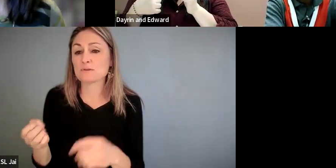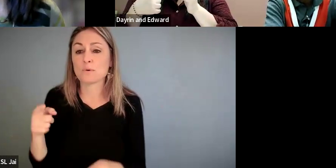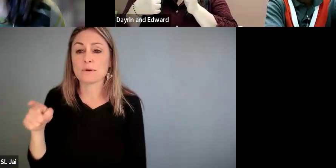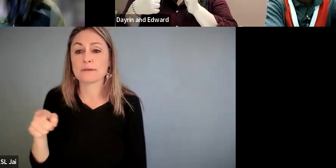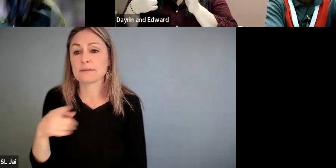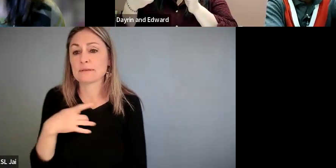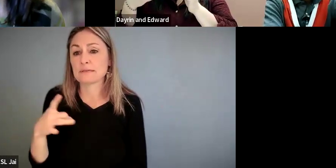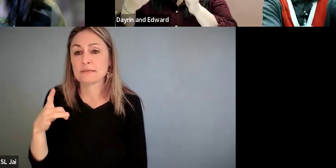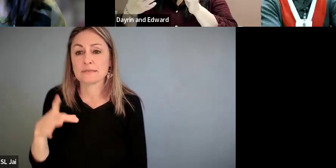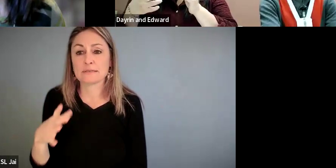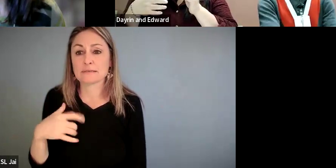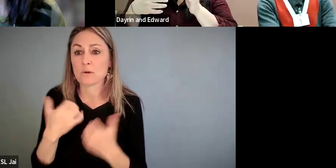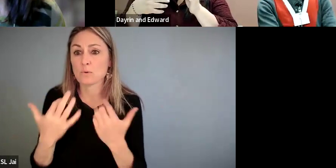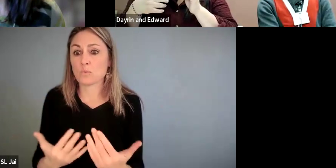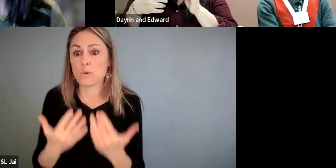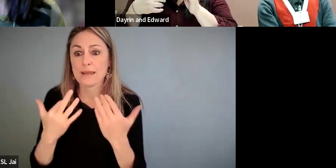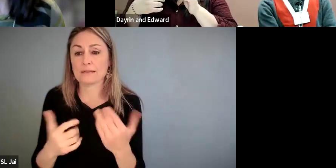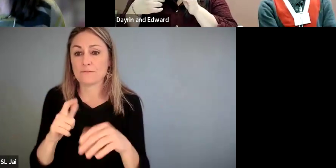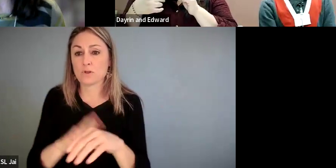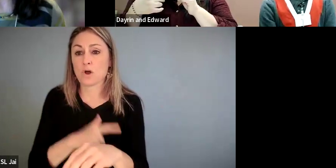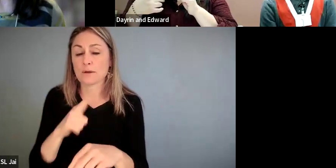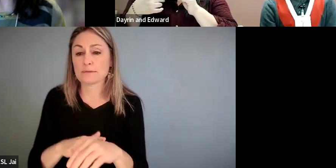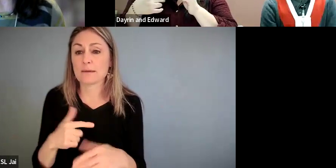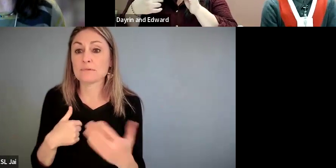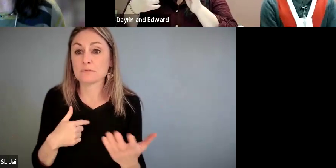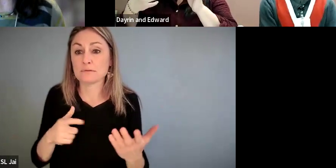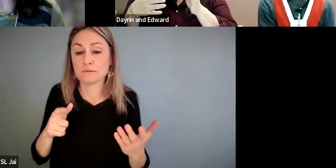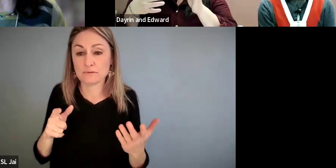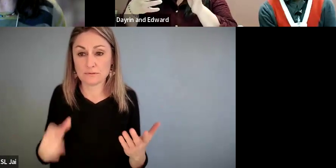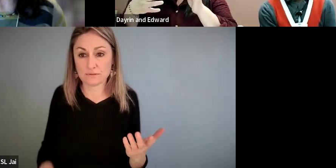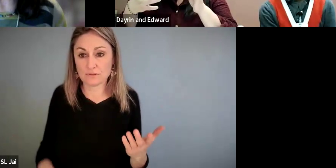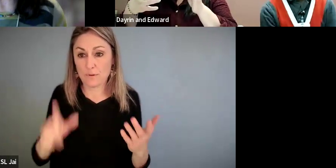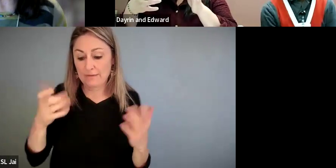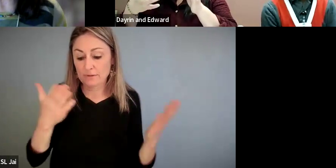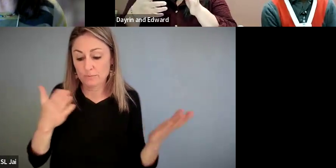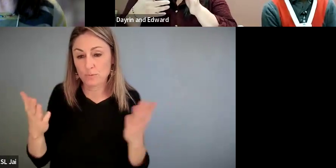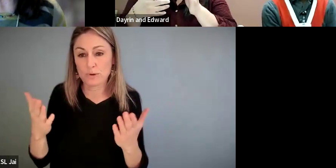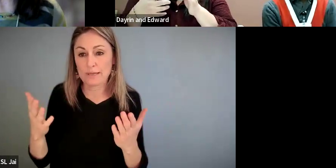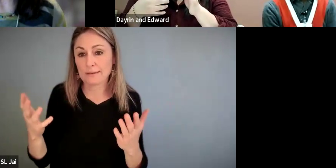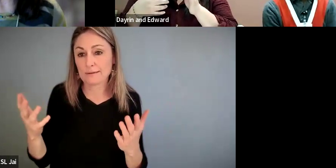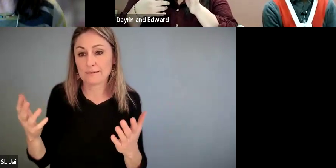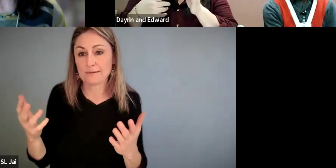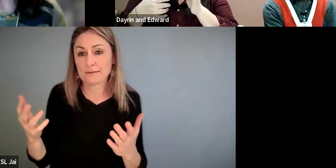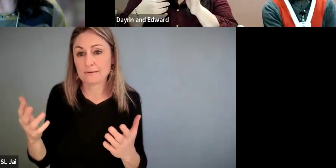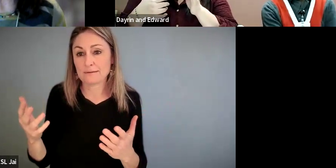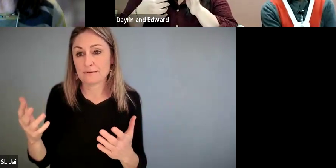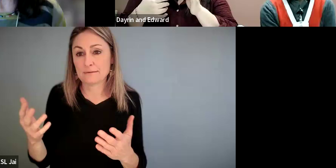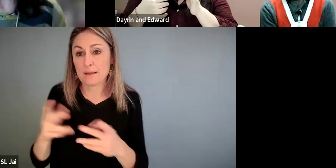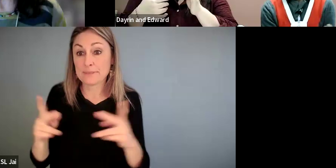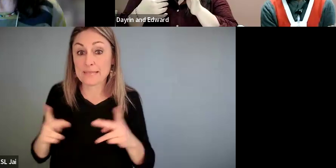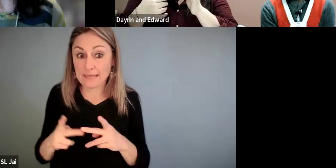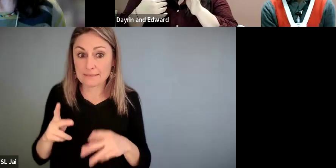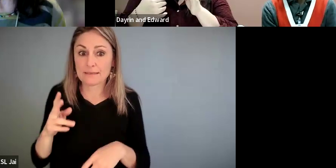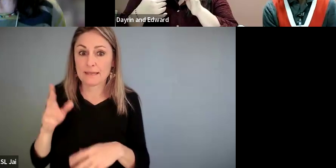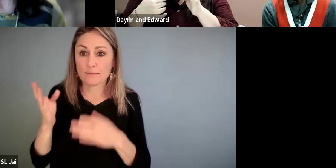like waiting too long, so I'm gonna need to have a space where I can take him. That